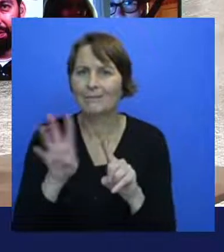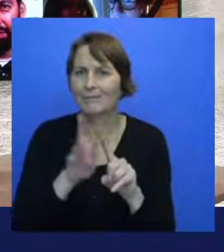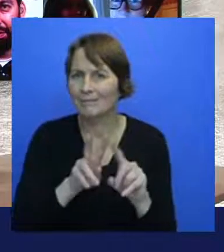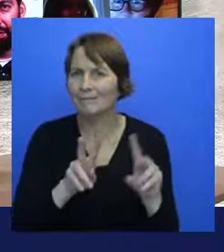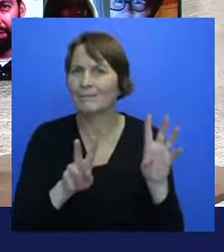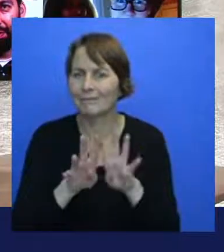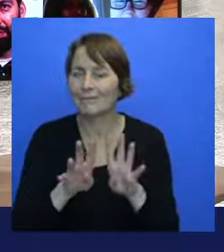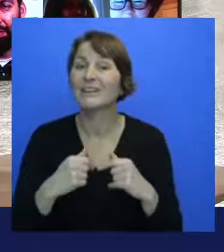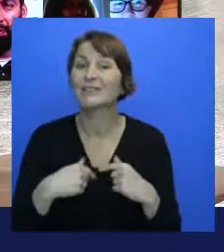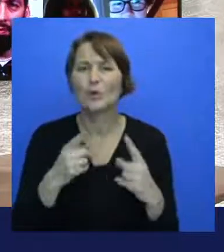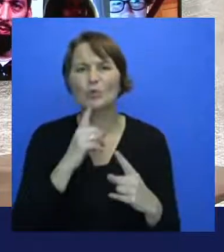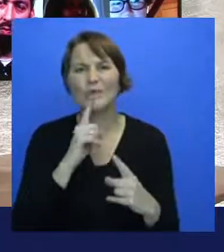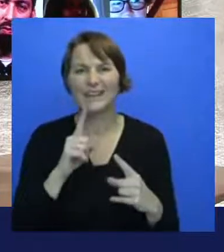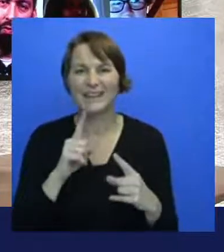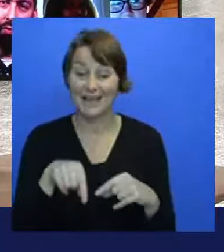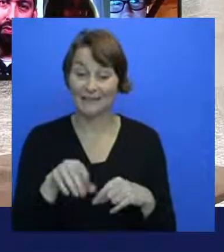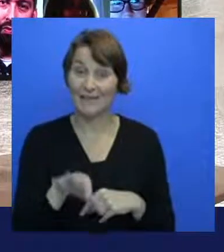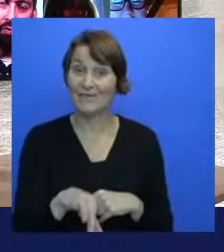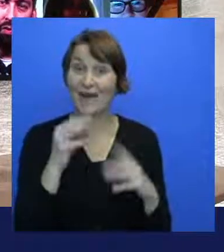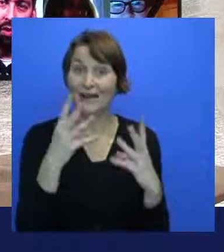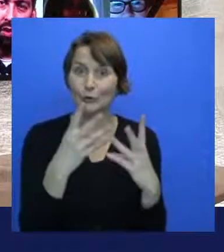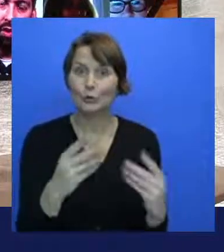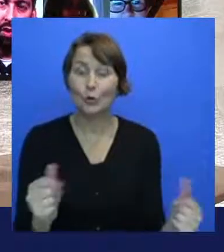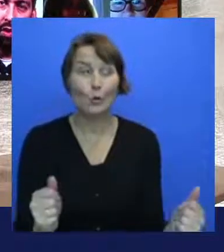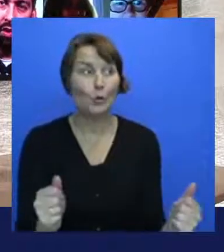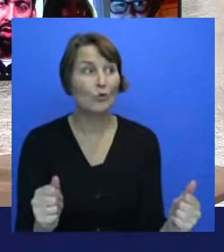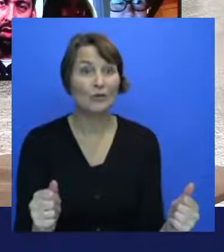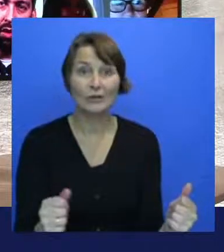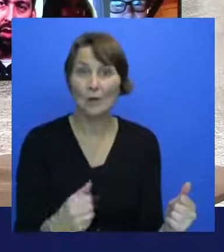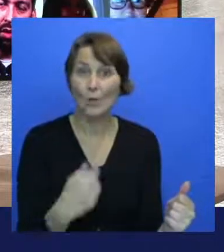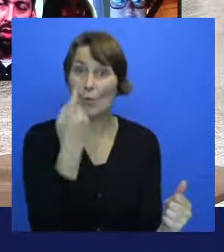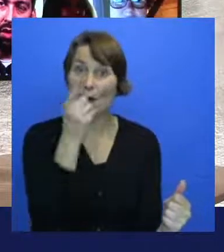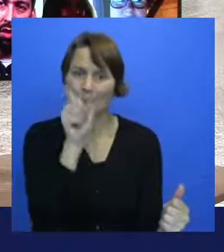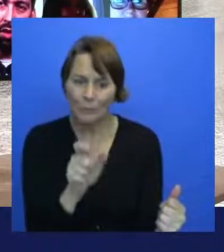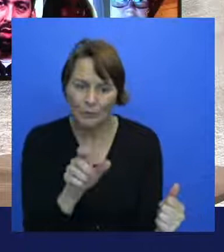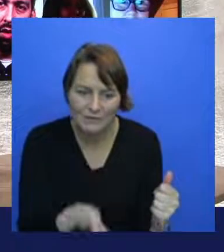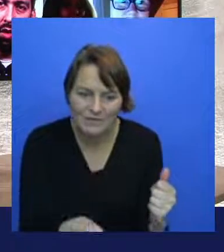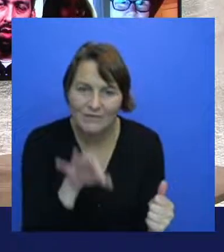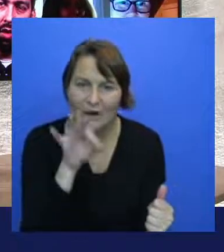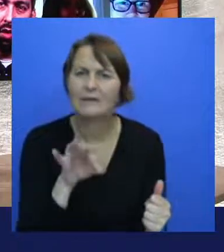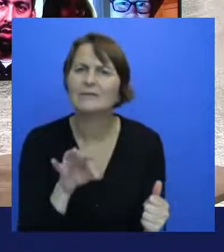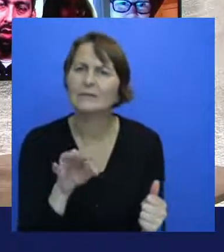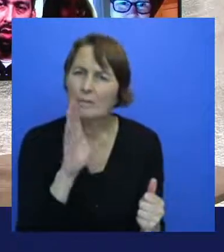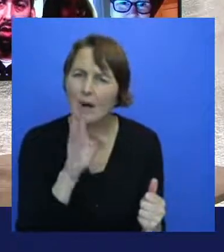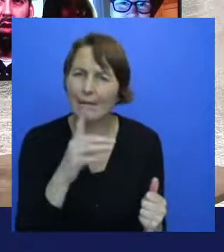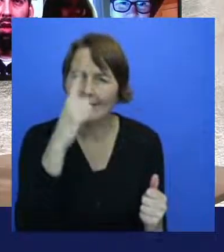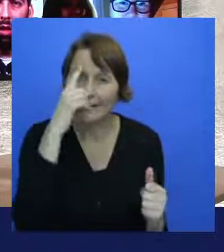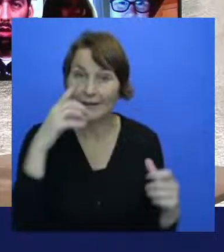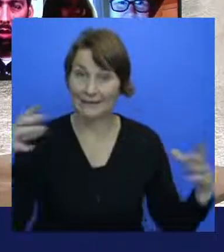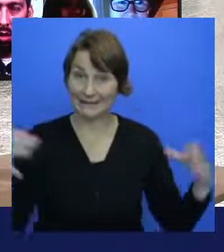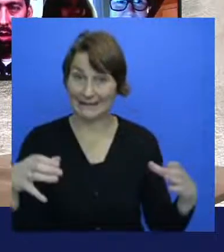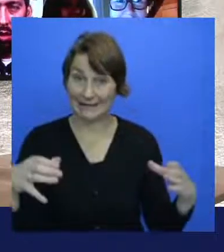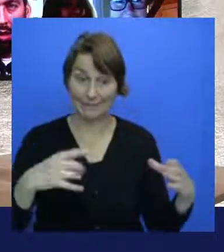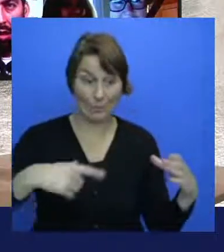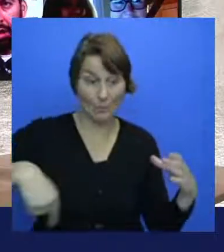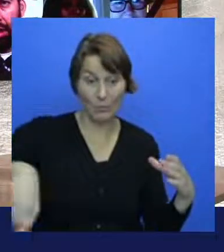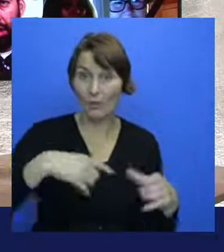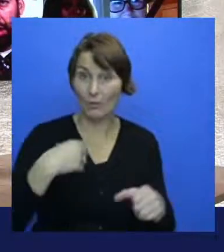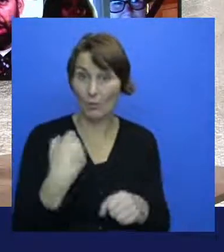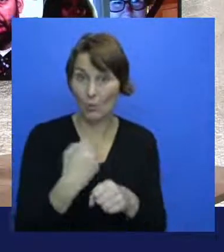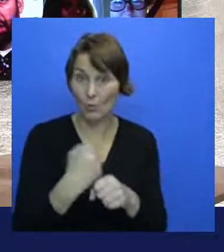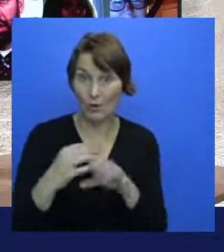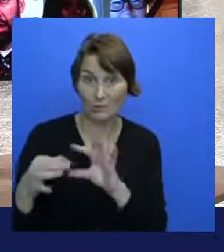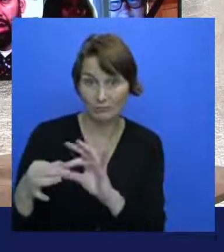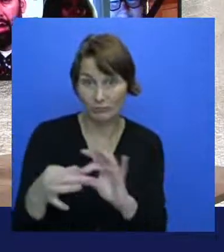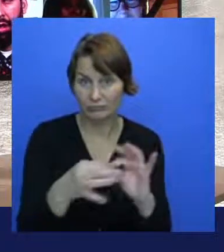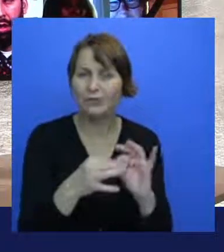or one-woman show, right? So also make sure that your team itself is diverse, right? Because if you have a